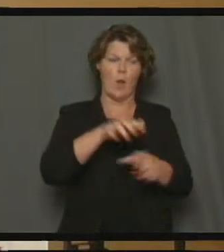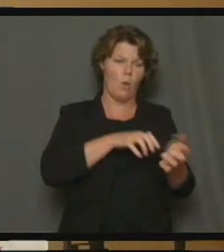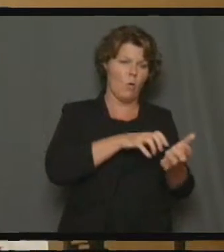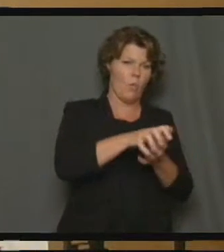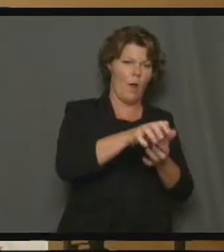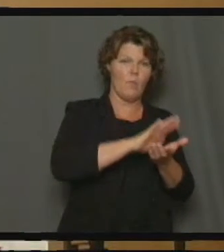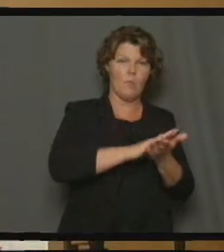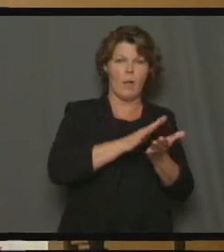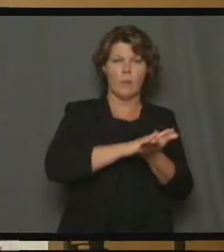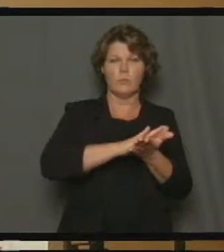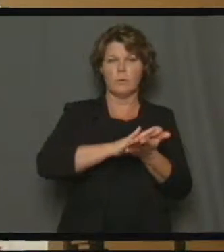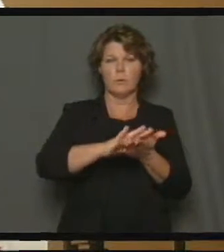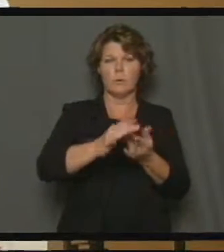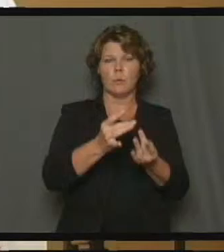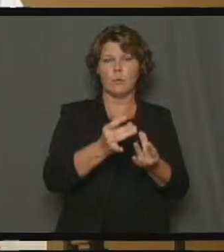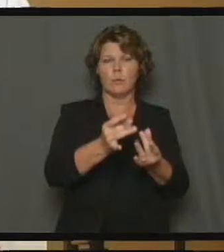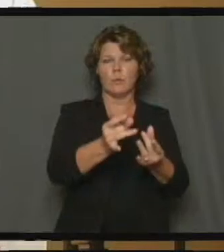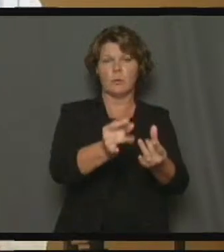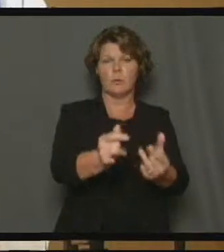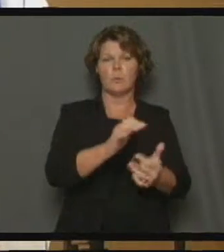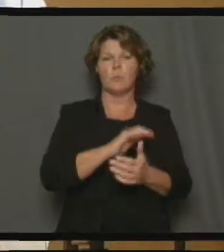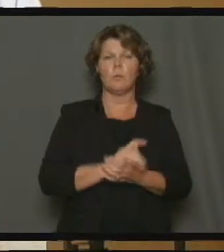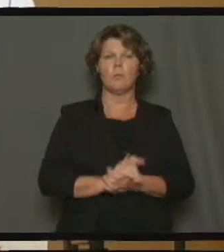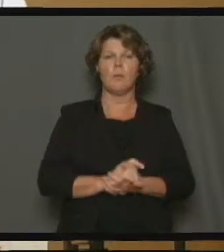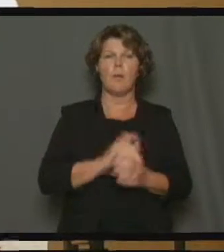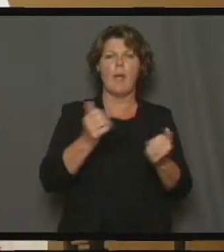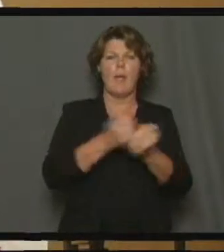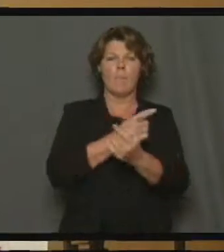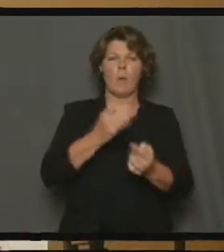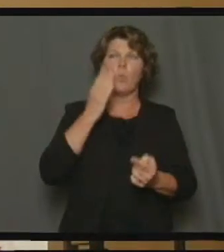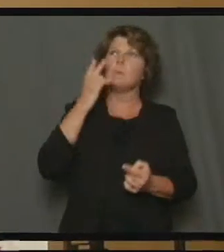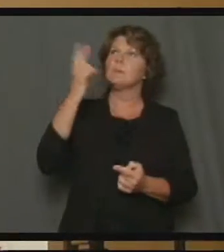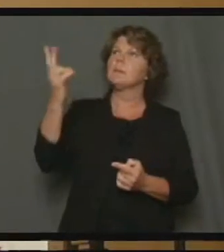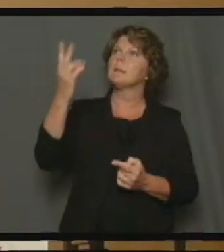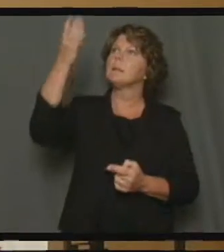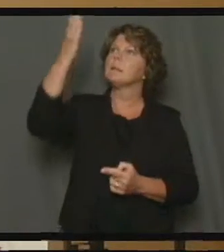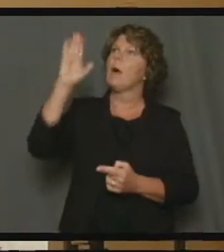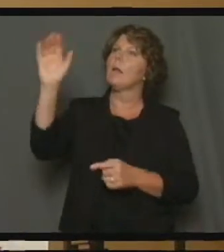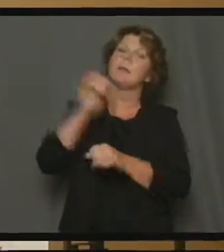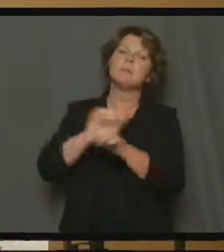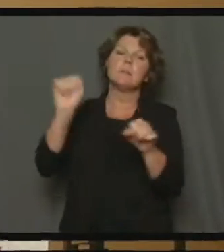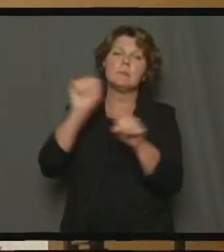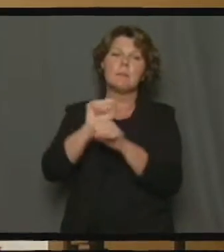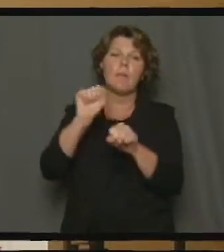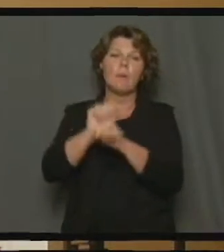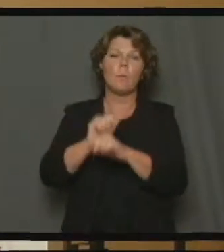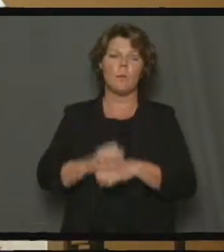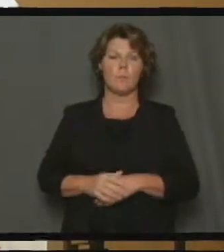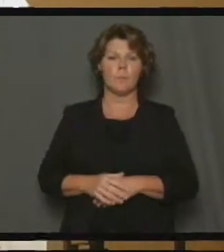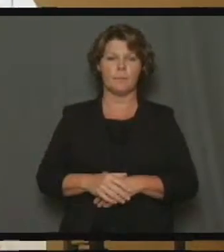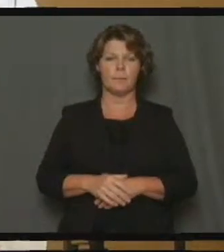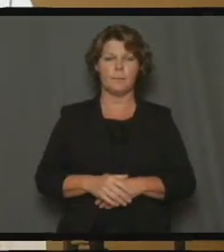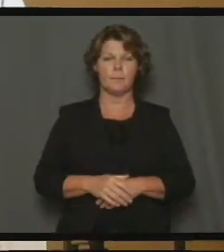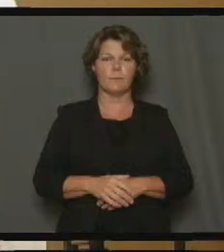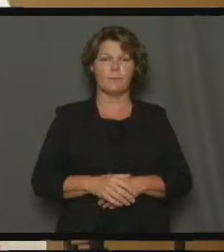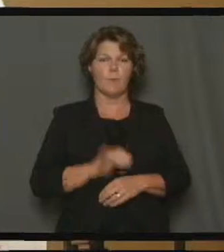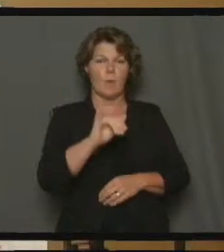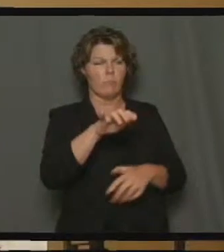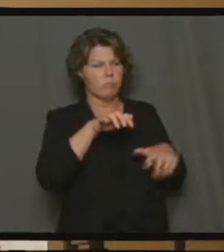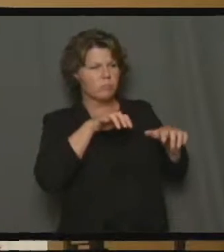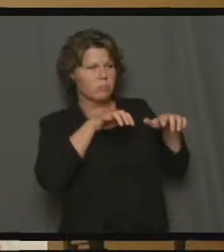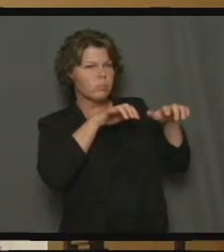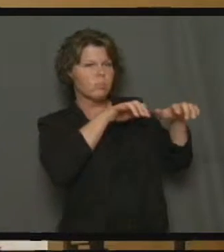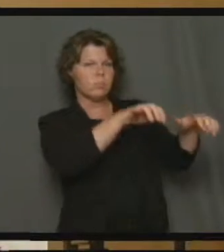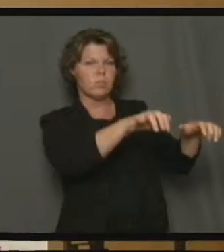level ways, and all flesh shall see the salvation of God. He said, therefore, to the crowds that came out to